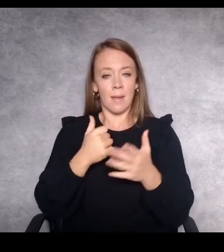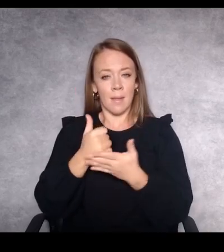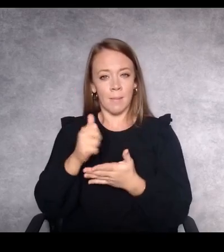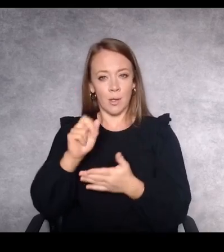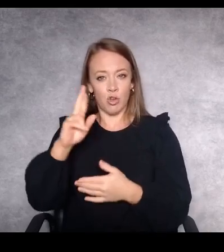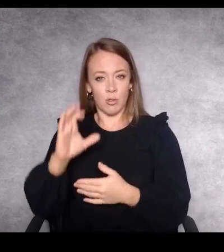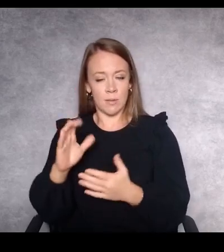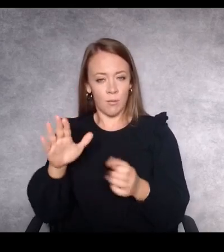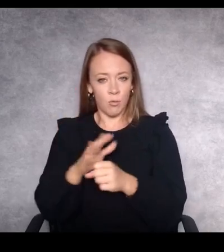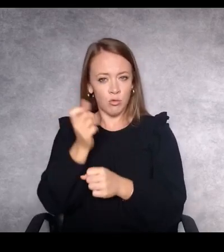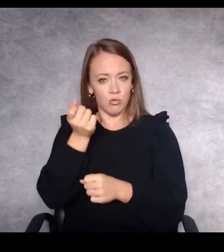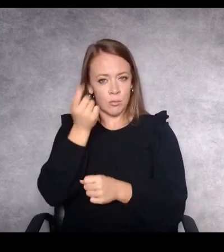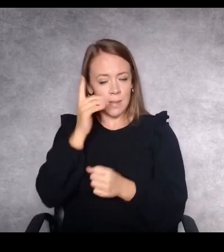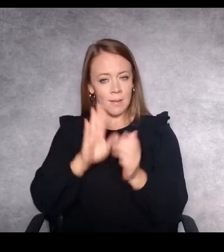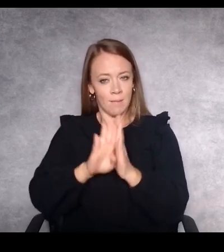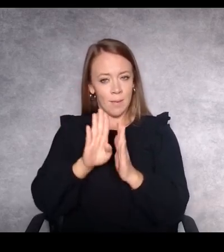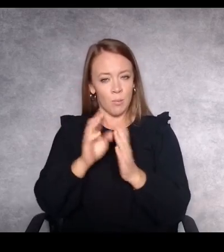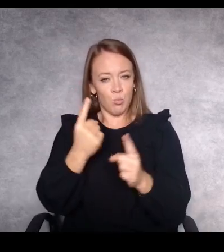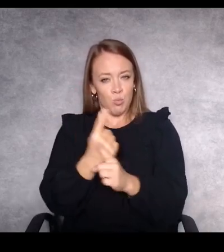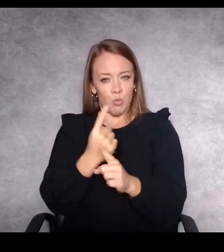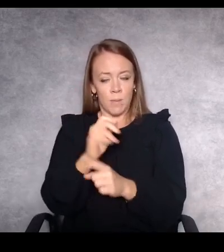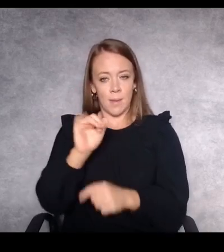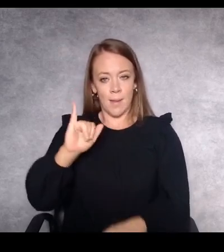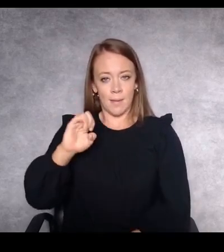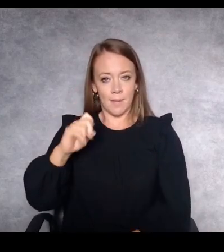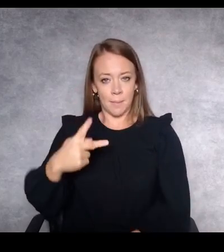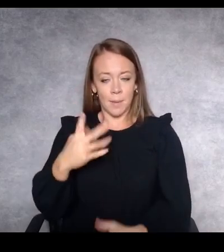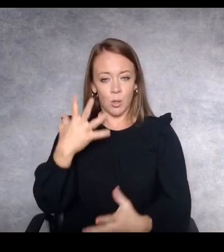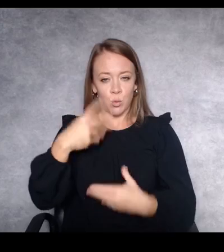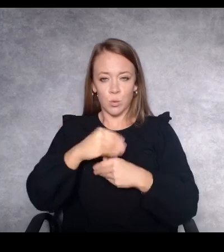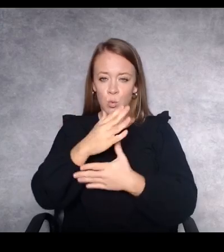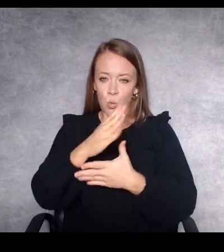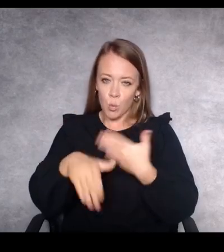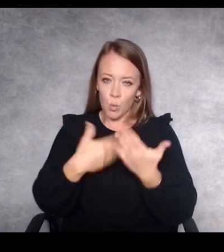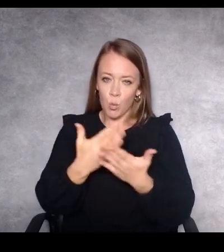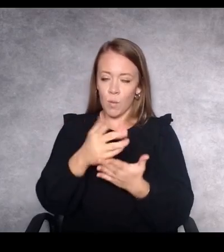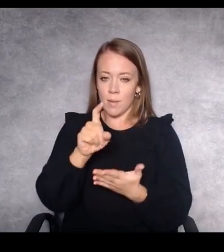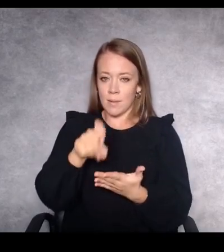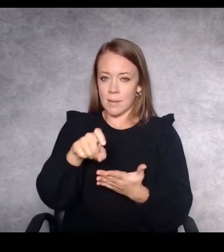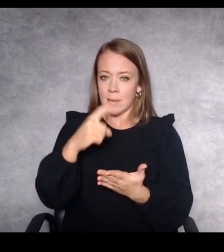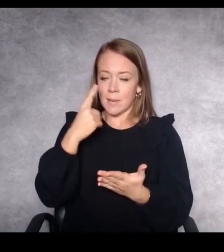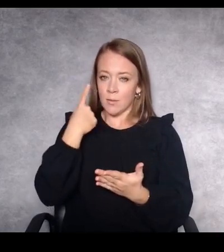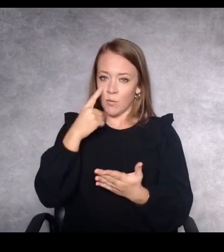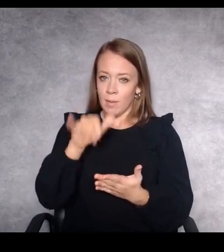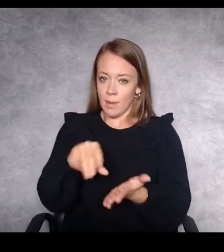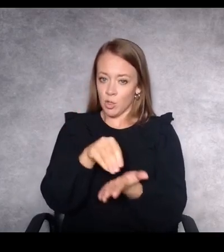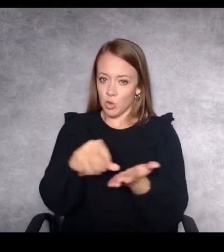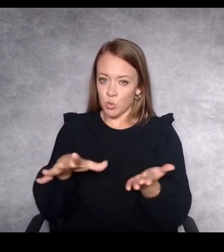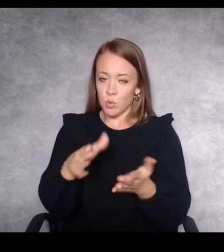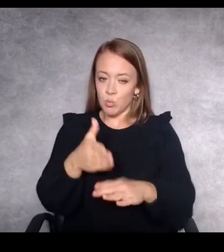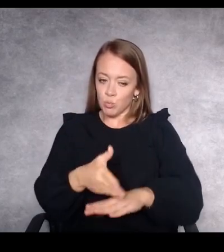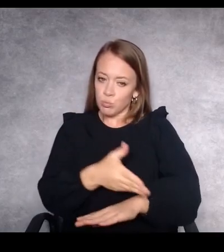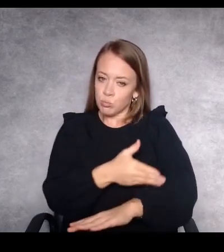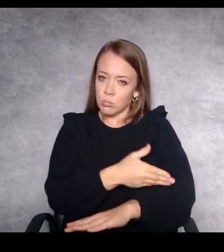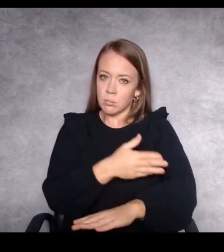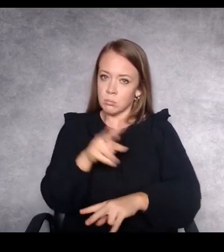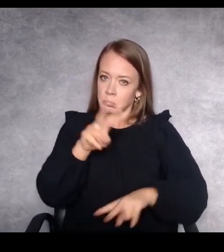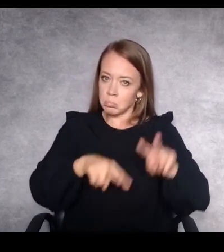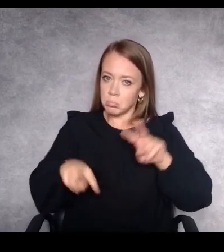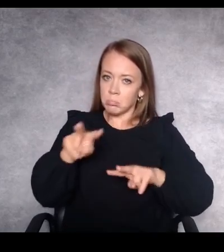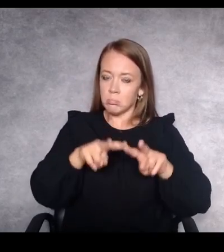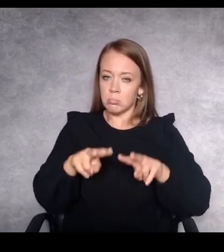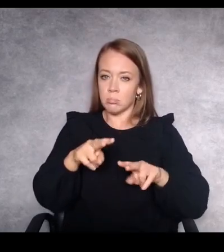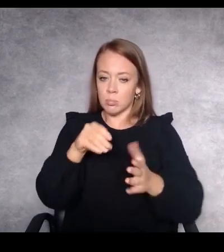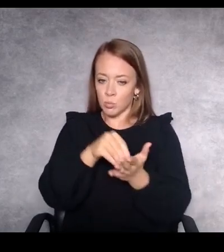an appropriate IEP that includes all the pieces that connect in order for there to be progress documented and seen